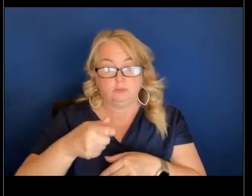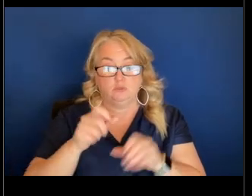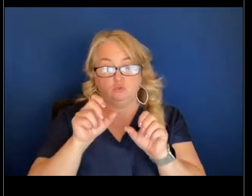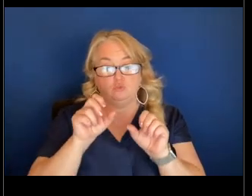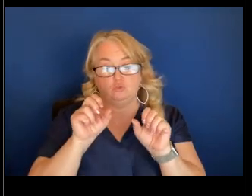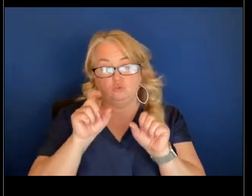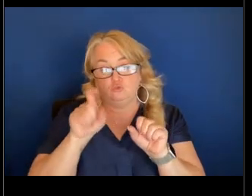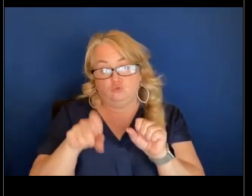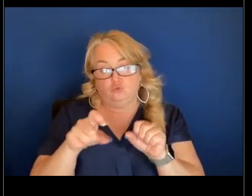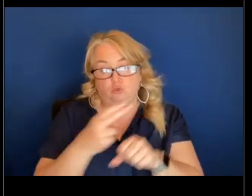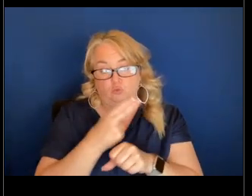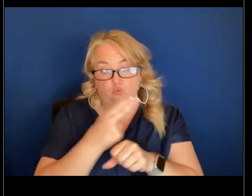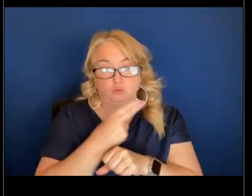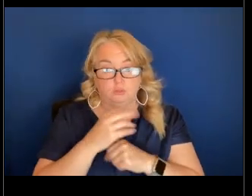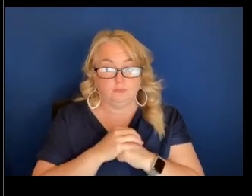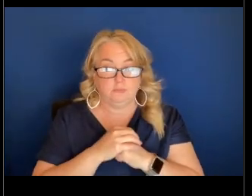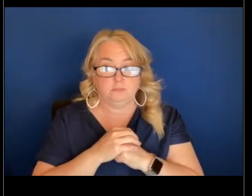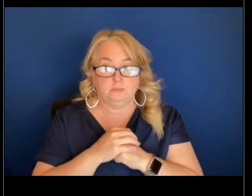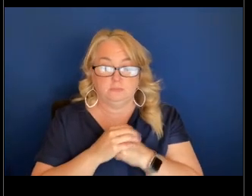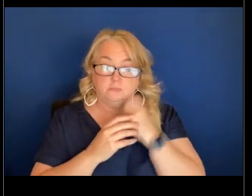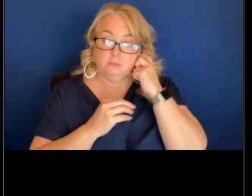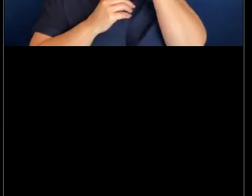be used.